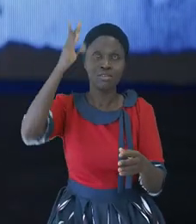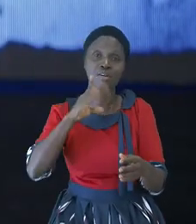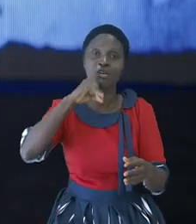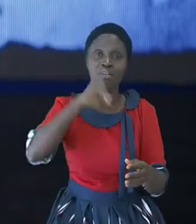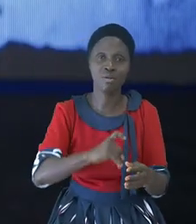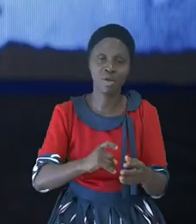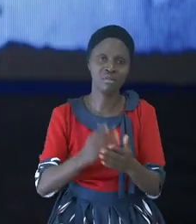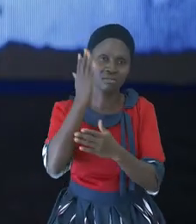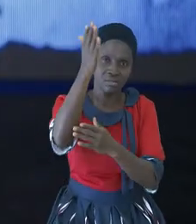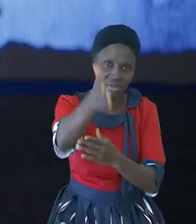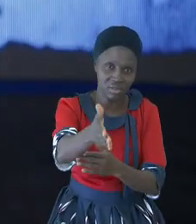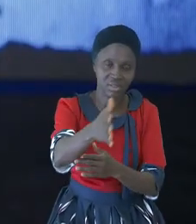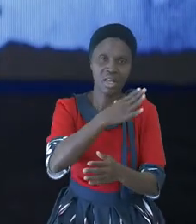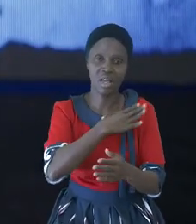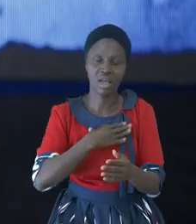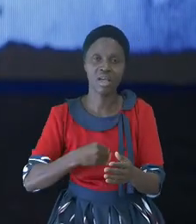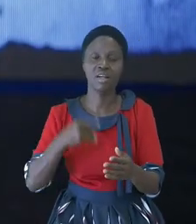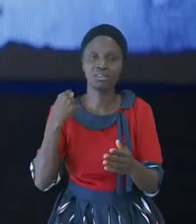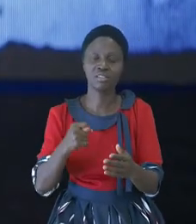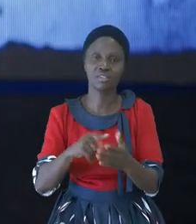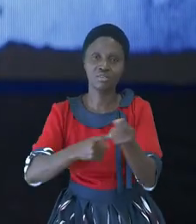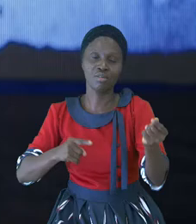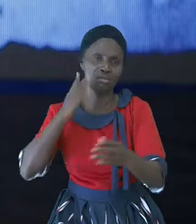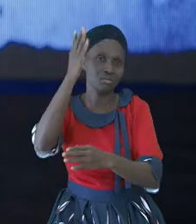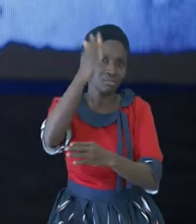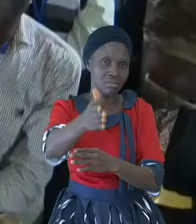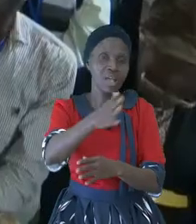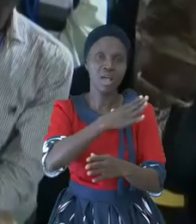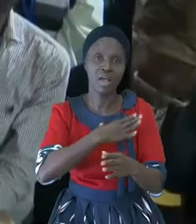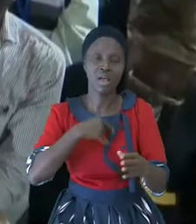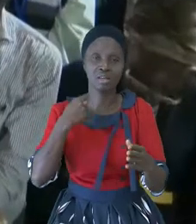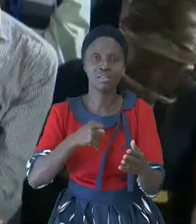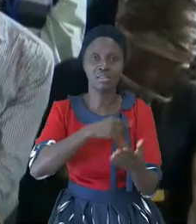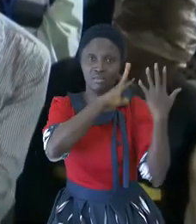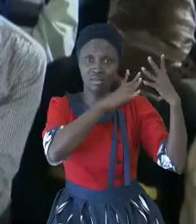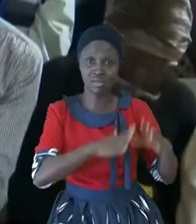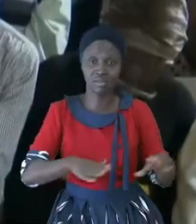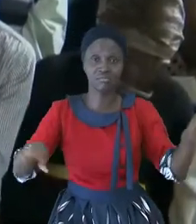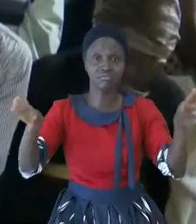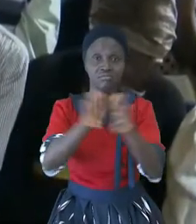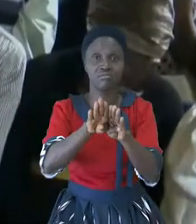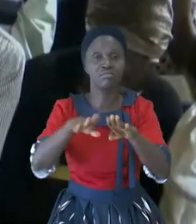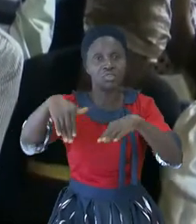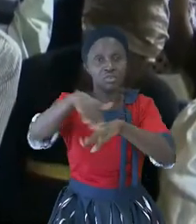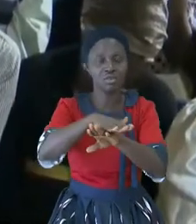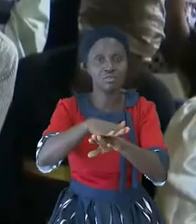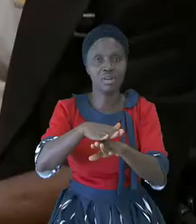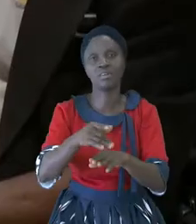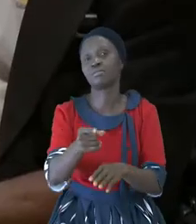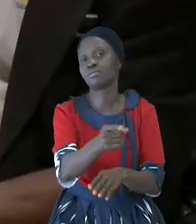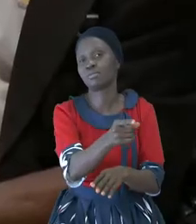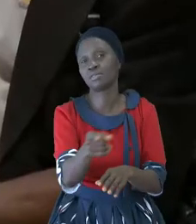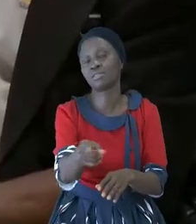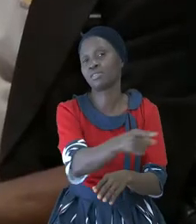on them. And they saw those enemies never again. I will fear no evil.